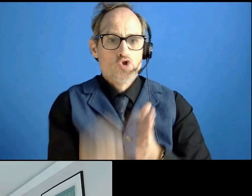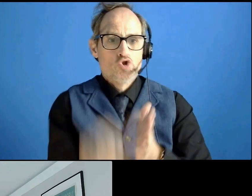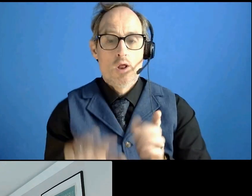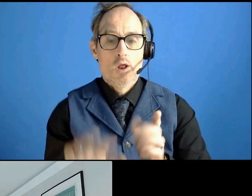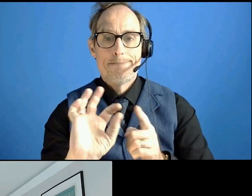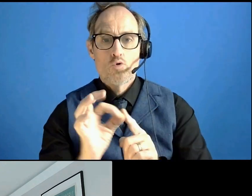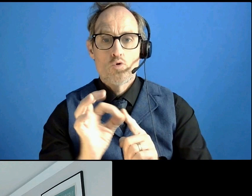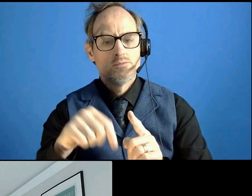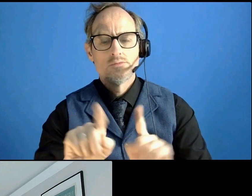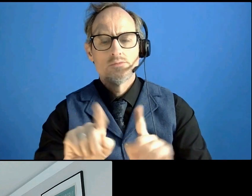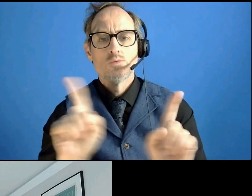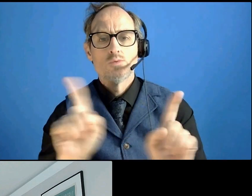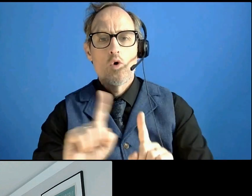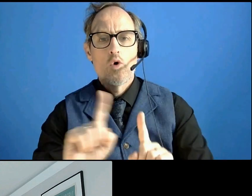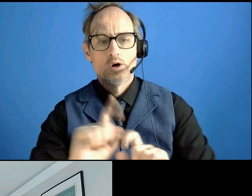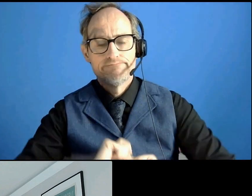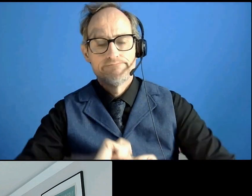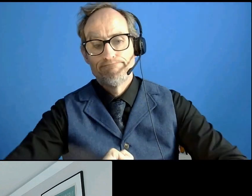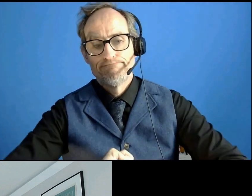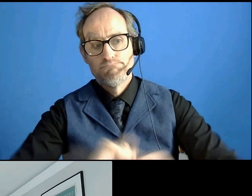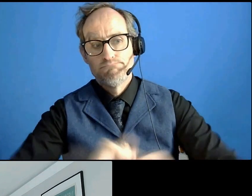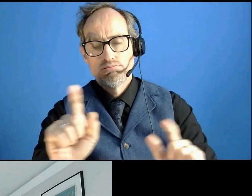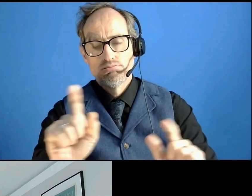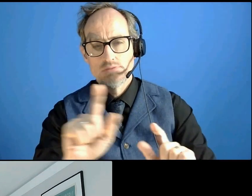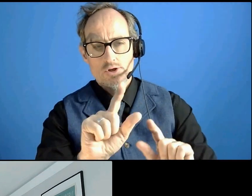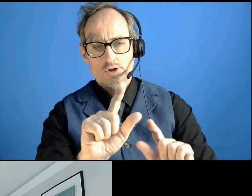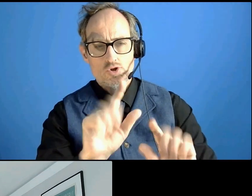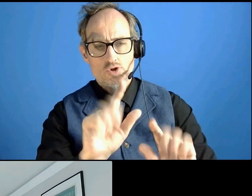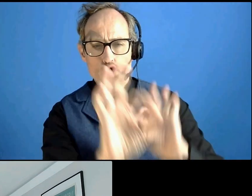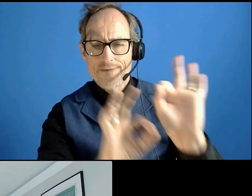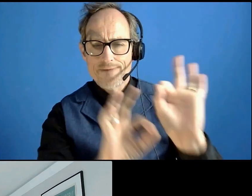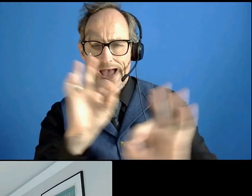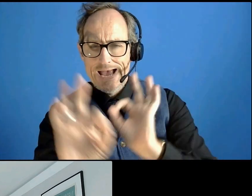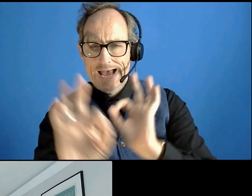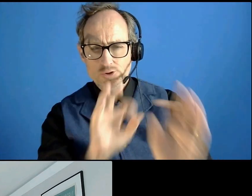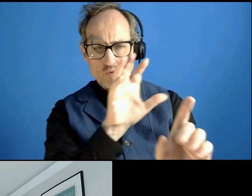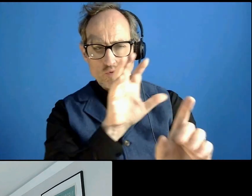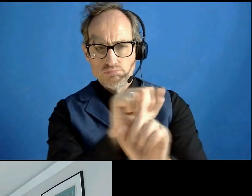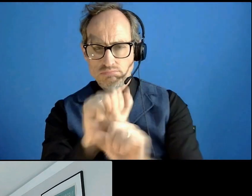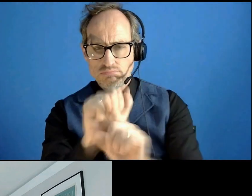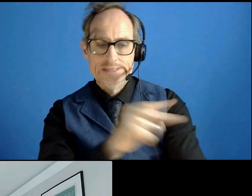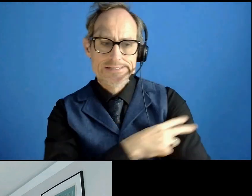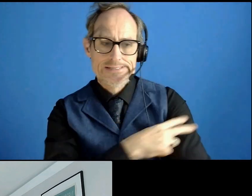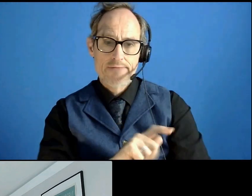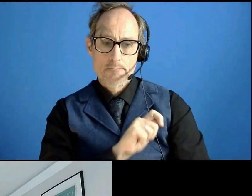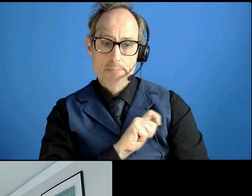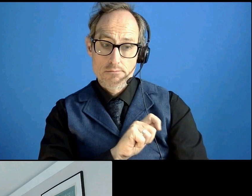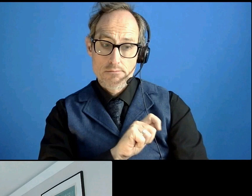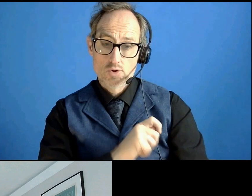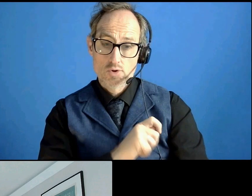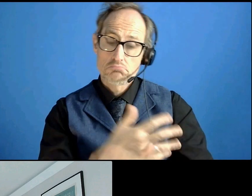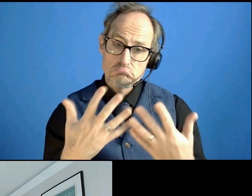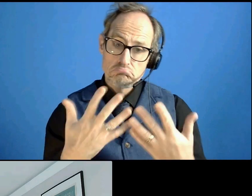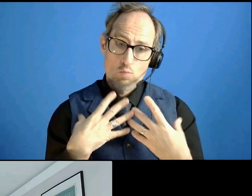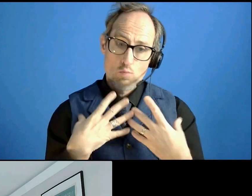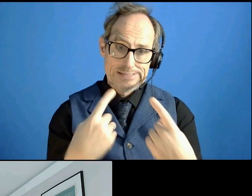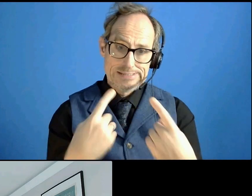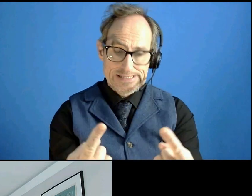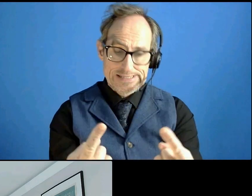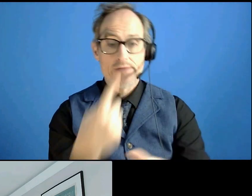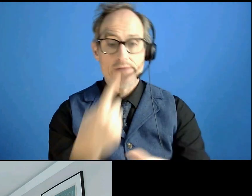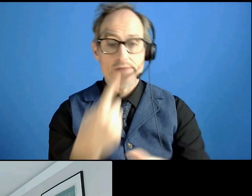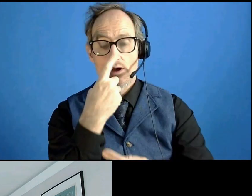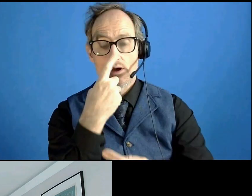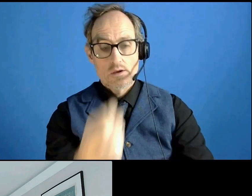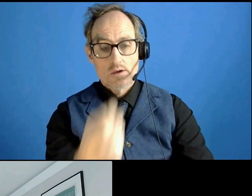So it's up to you whether it gets sent out to your entire organization or a targeted pool. And the kind of response rates